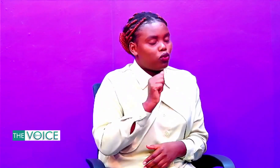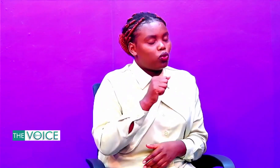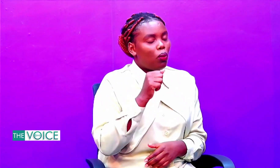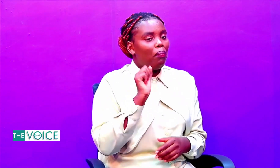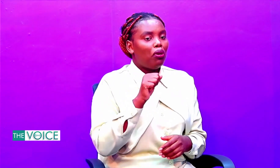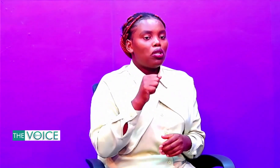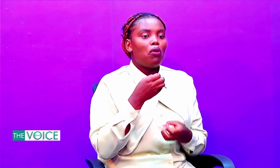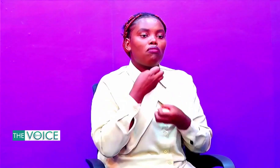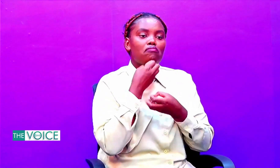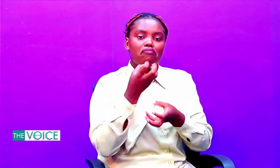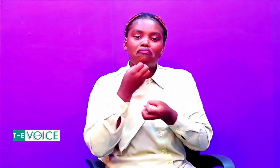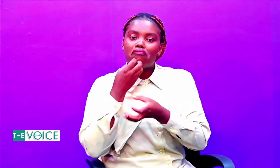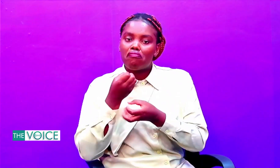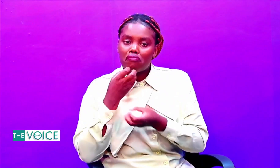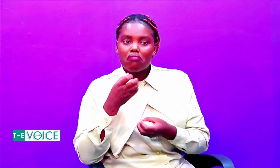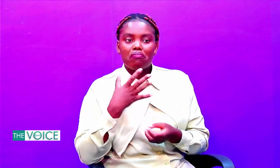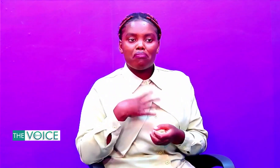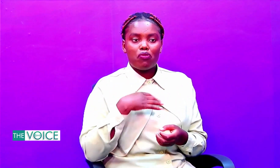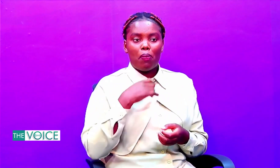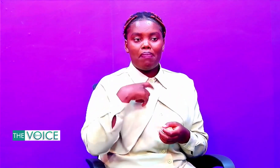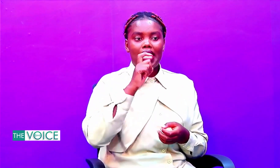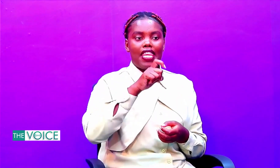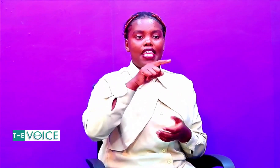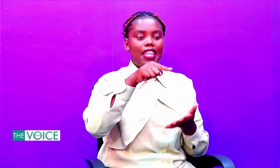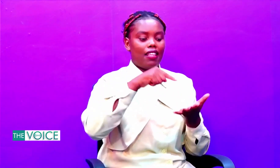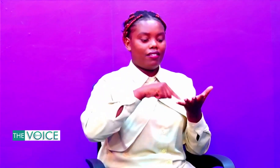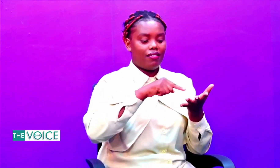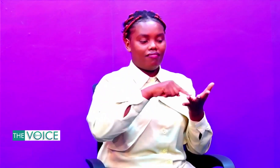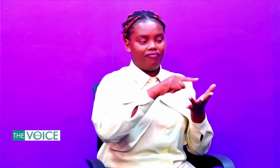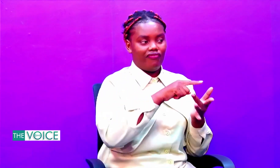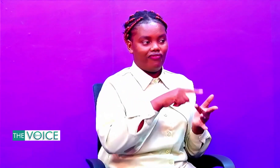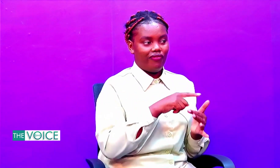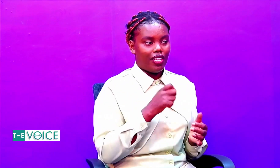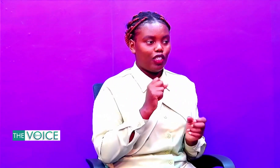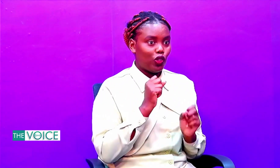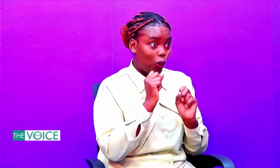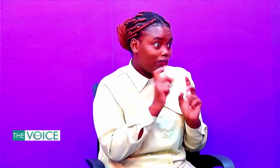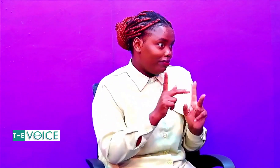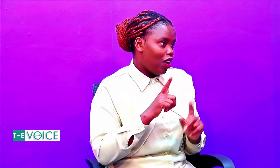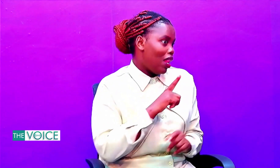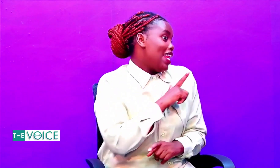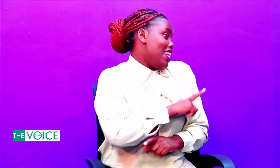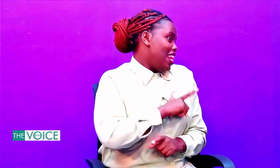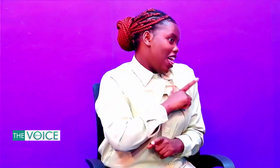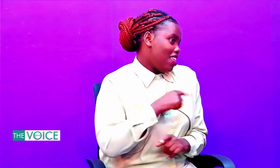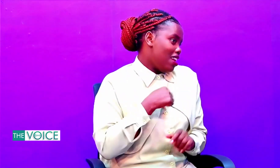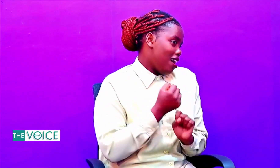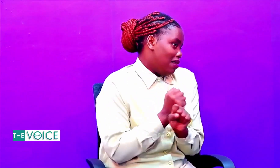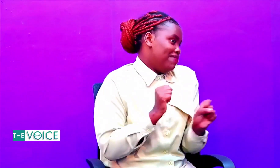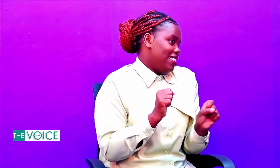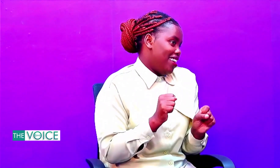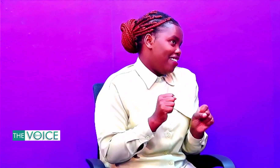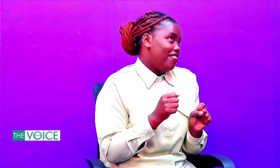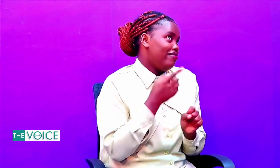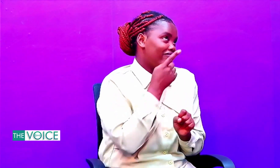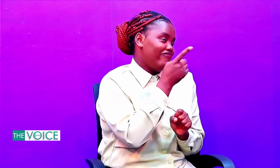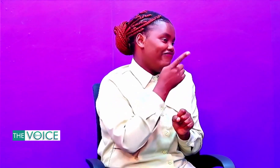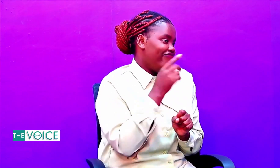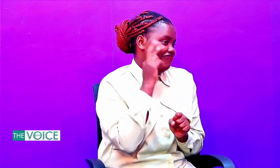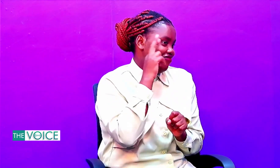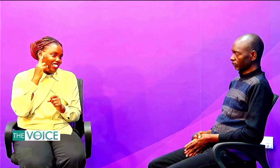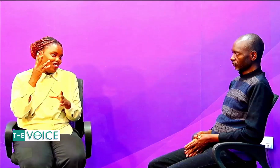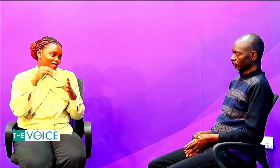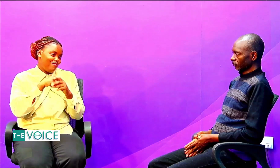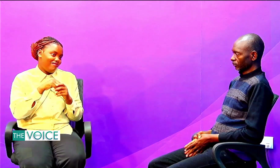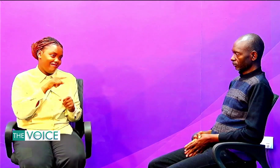to advocate for themselves, and it is important for us to inform people on what our needs are. So luckily,